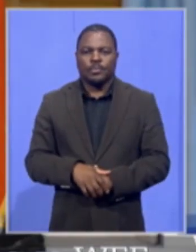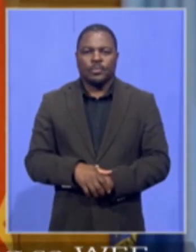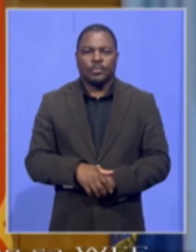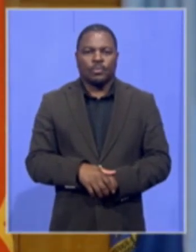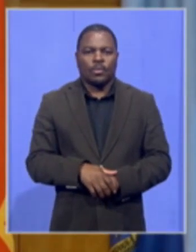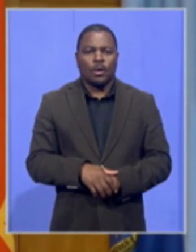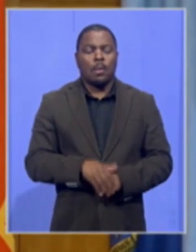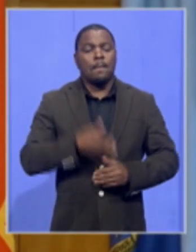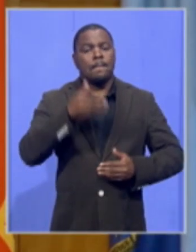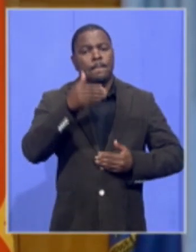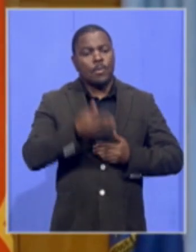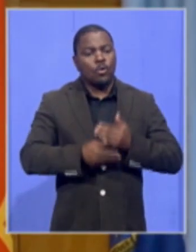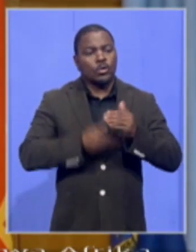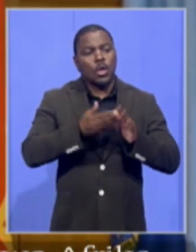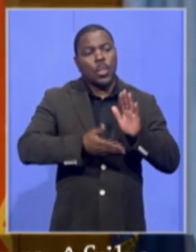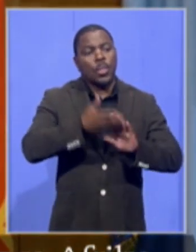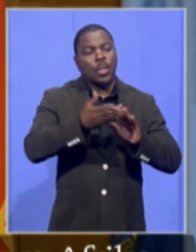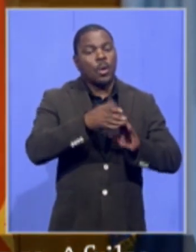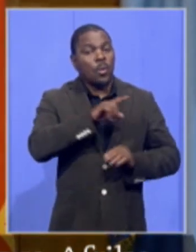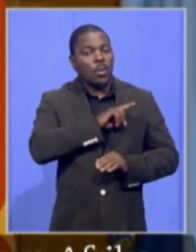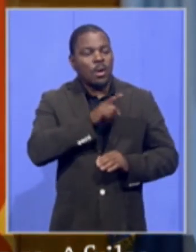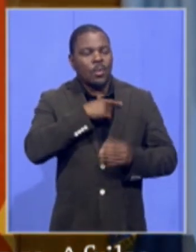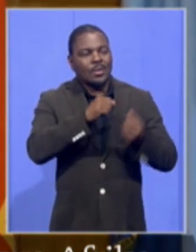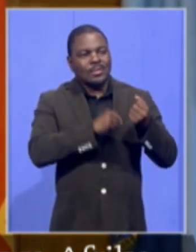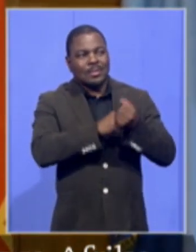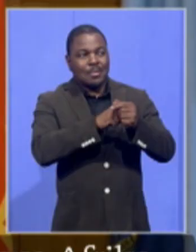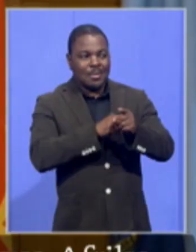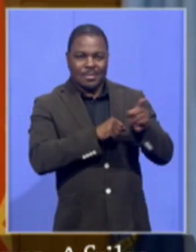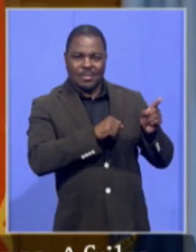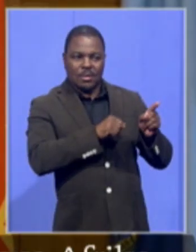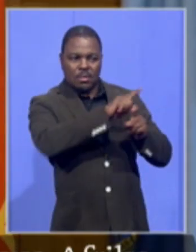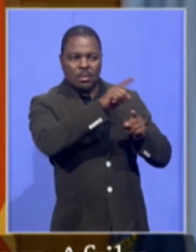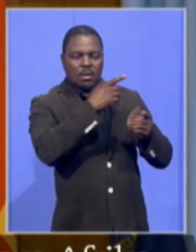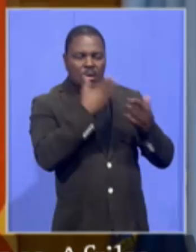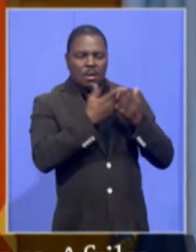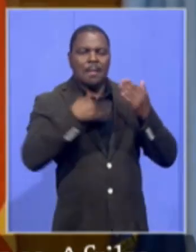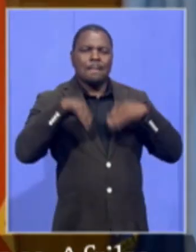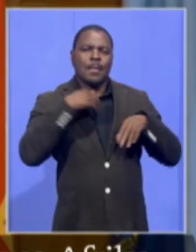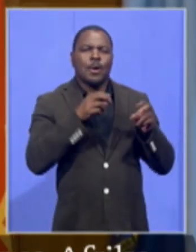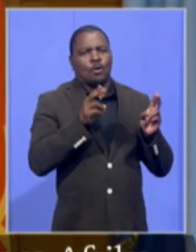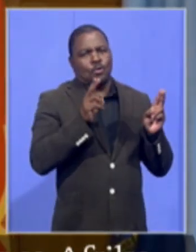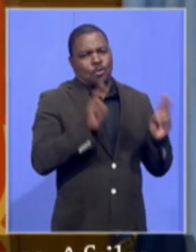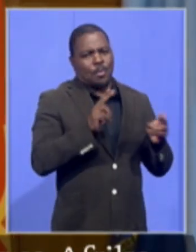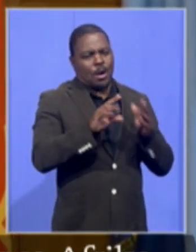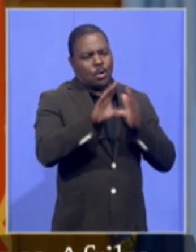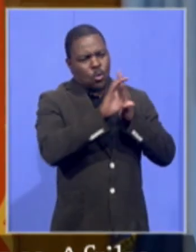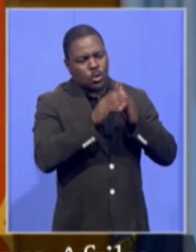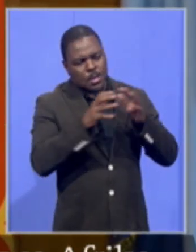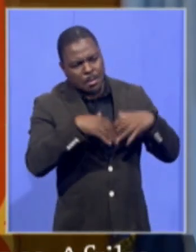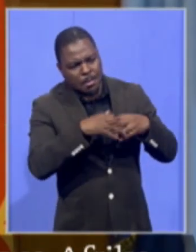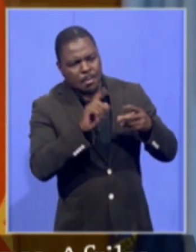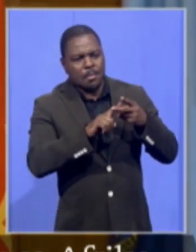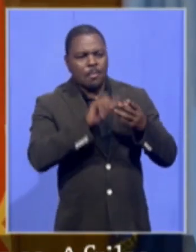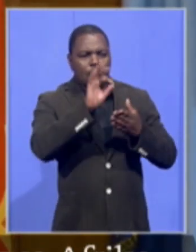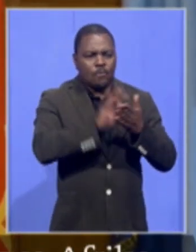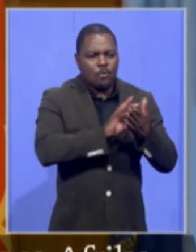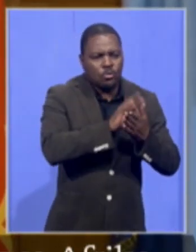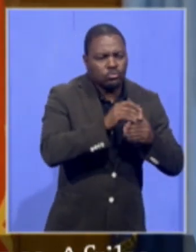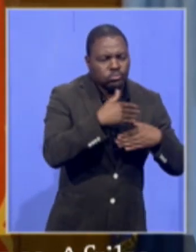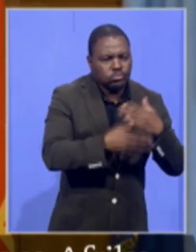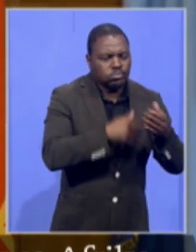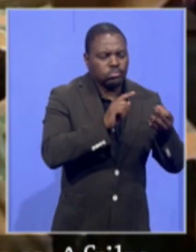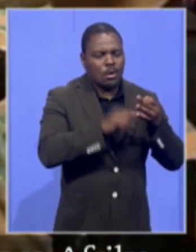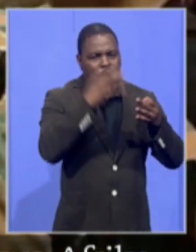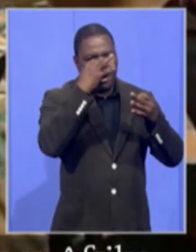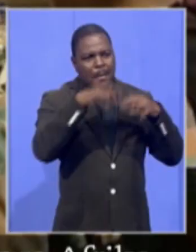The process that are underway in terms of supporting them to go back to normality, to have a constitution, to go for election and establish a